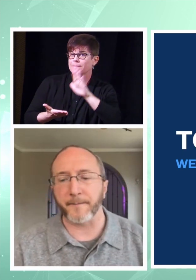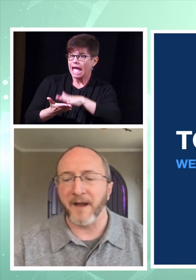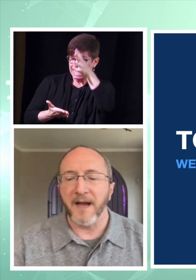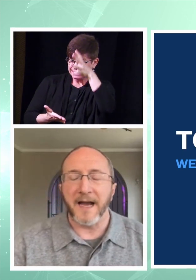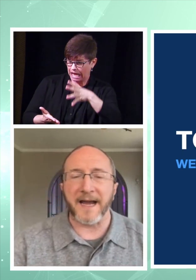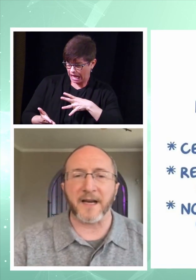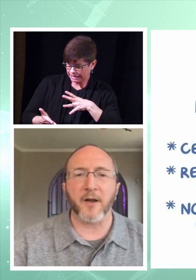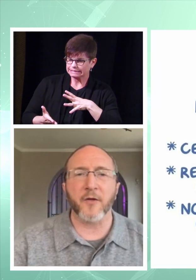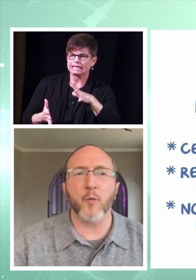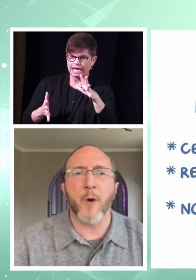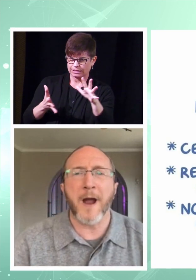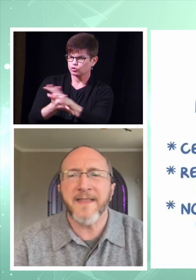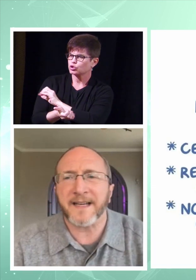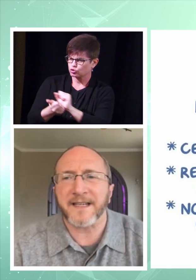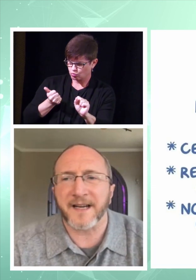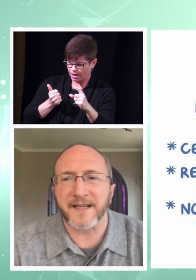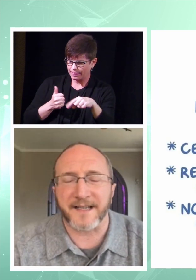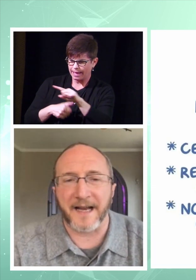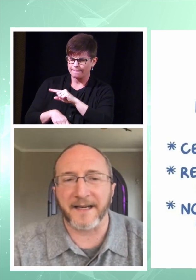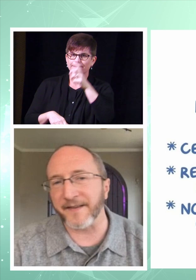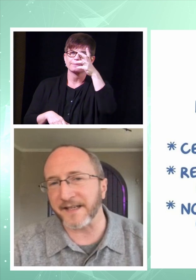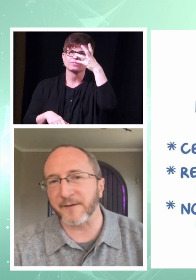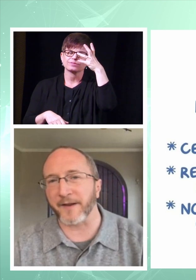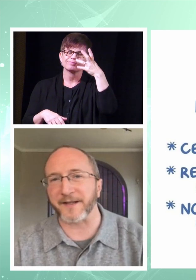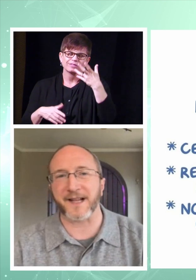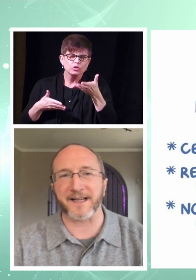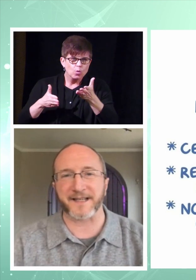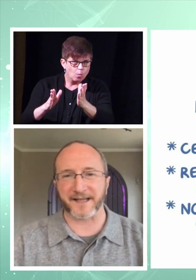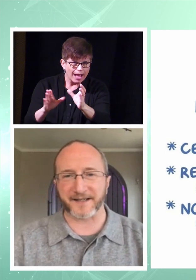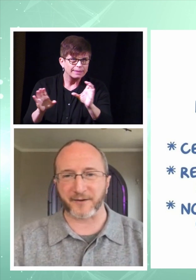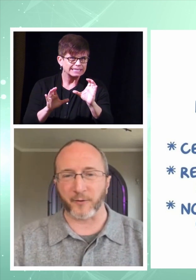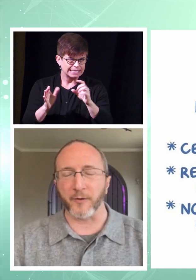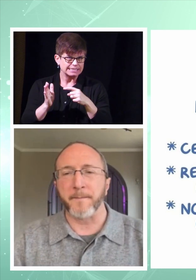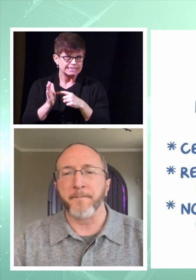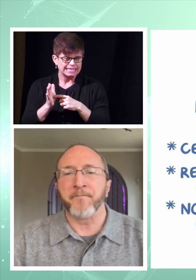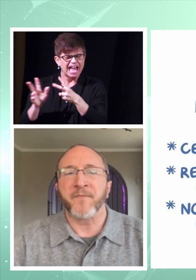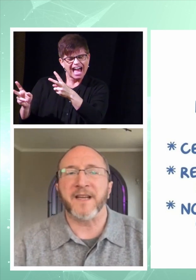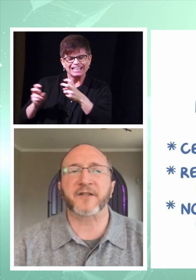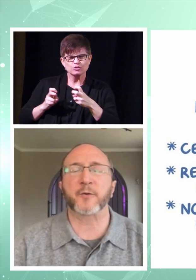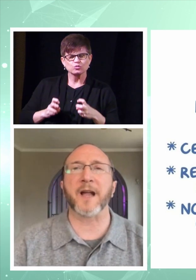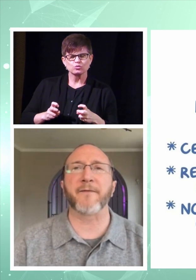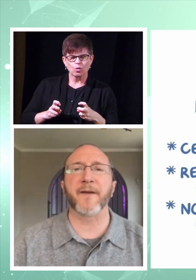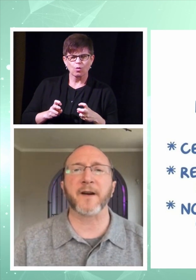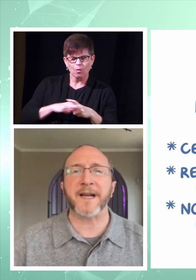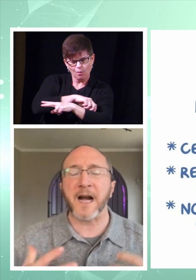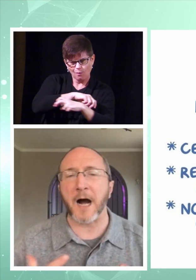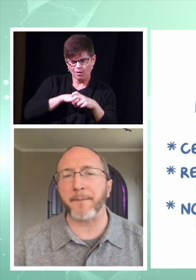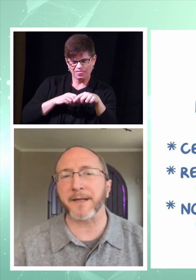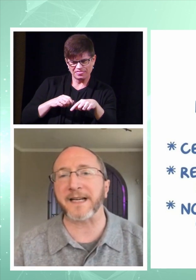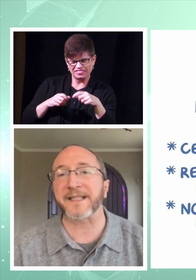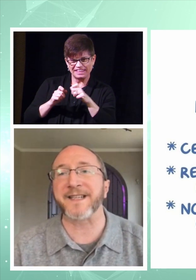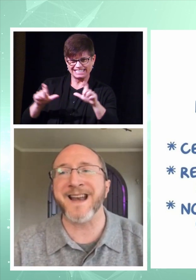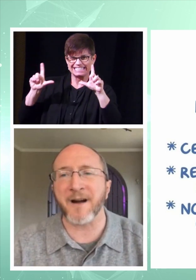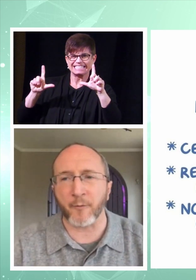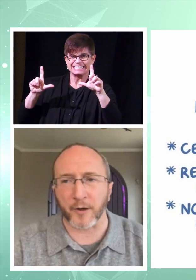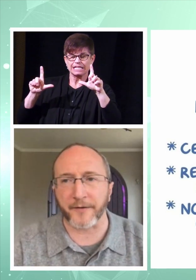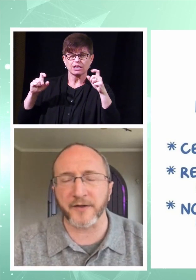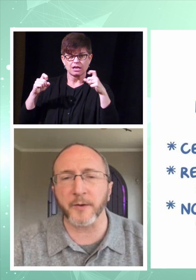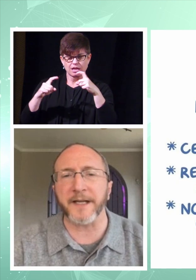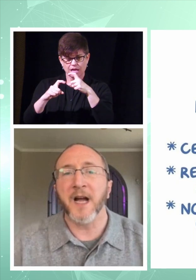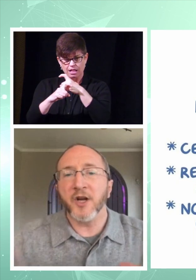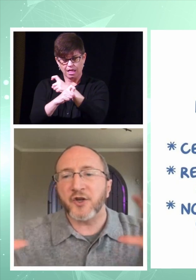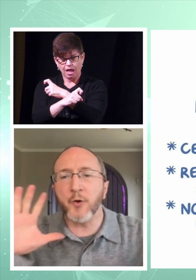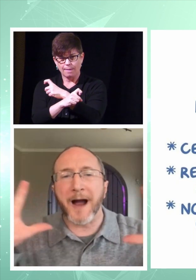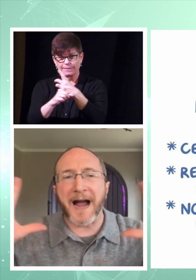out. And the way that it does that, and this is one of the slides that I stole, is through a very complex network.